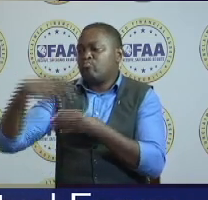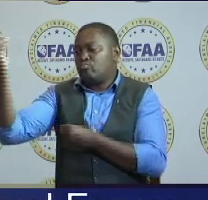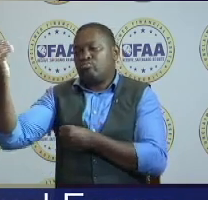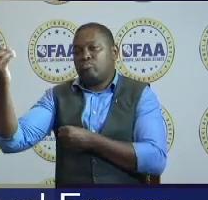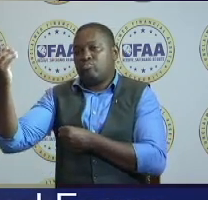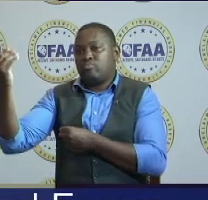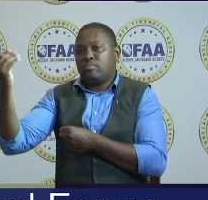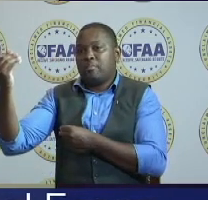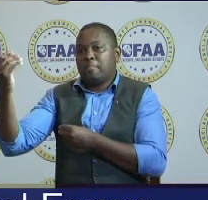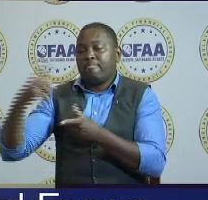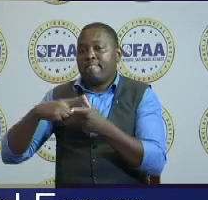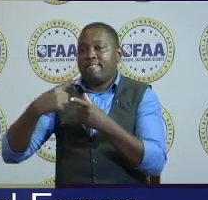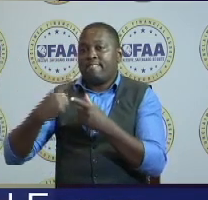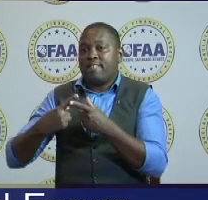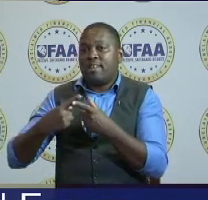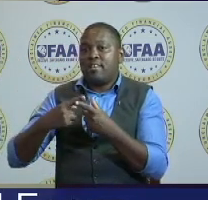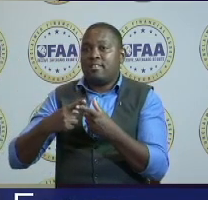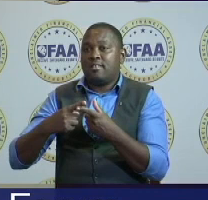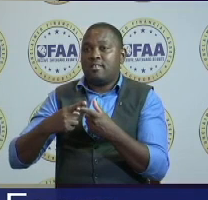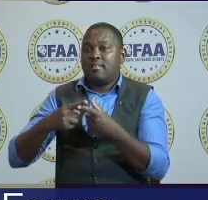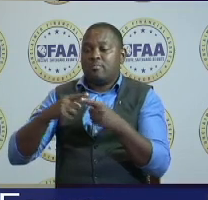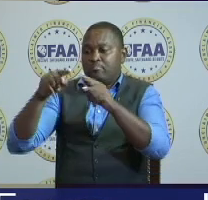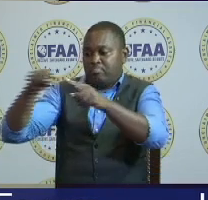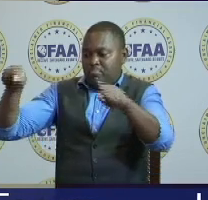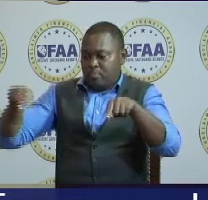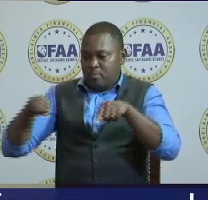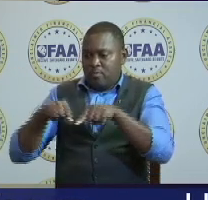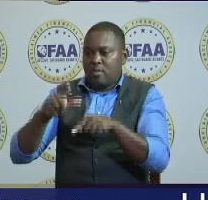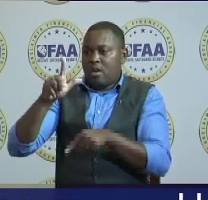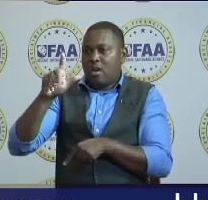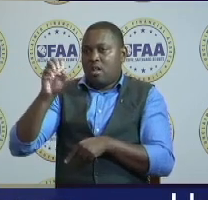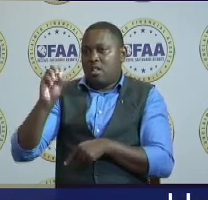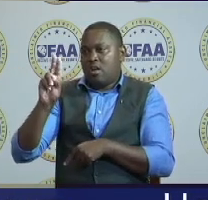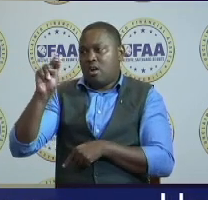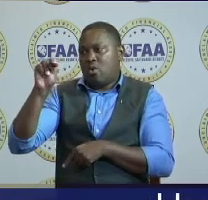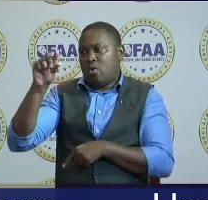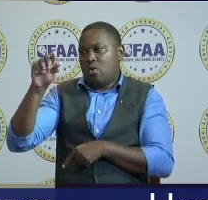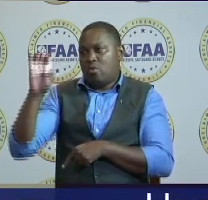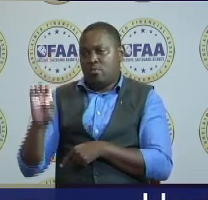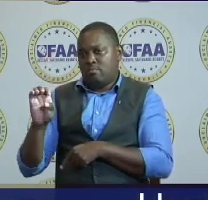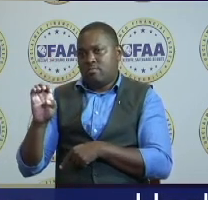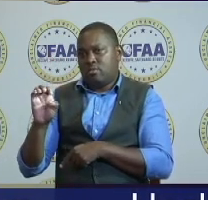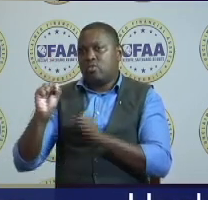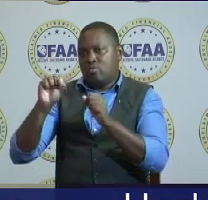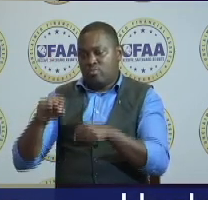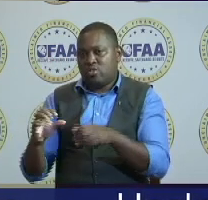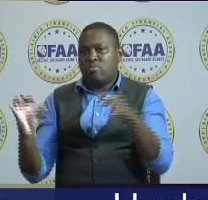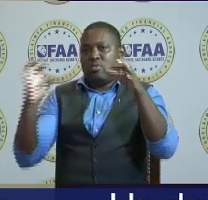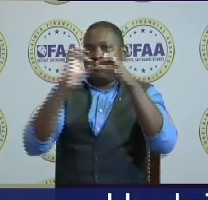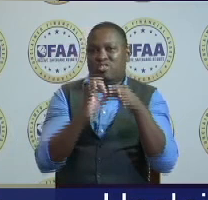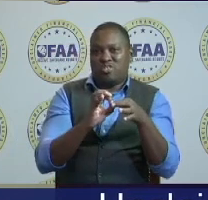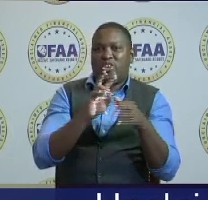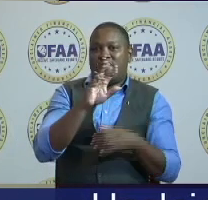go to the lounge section, which is on the left side, for you to be able to access the VIP, to access